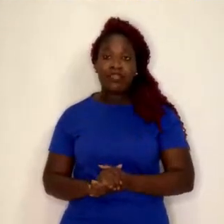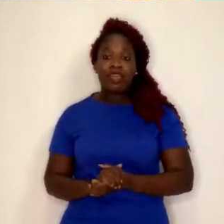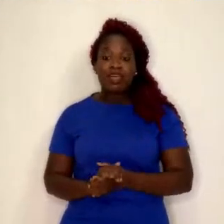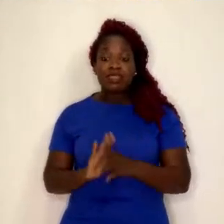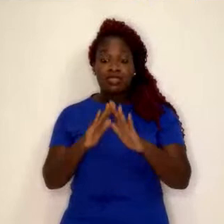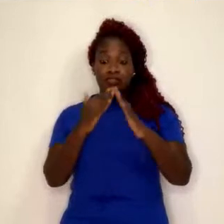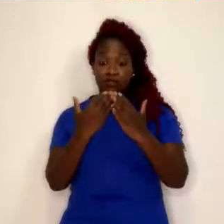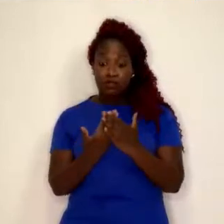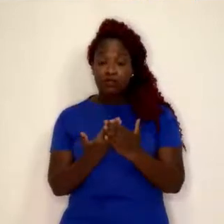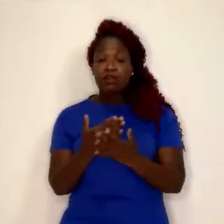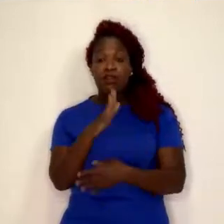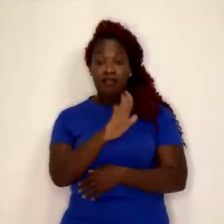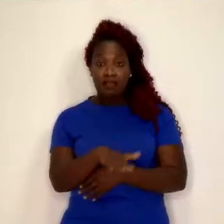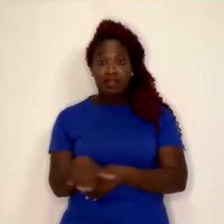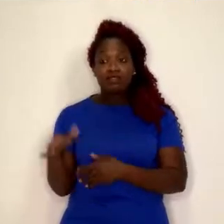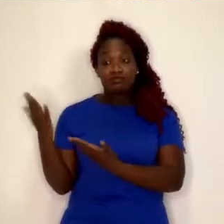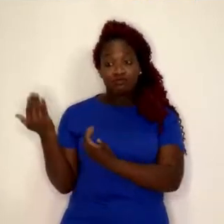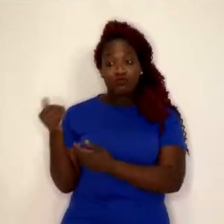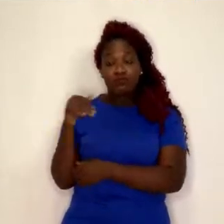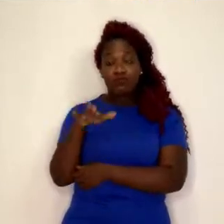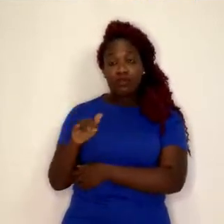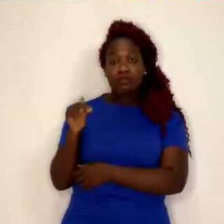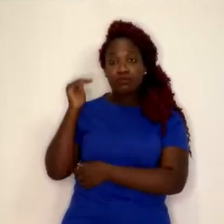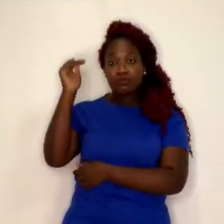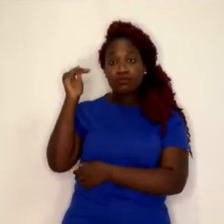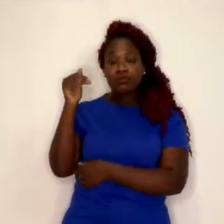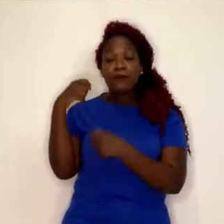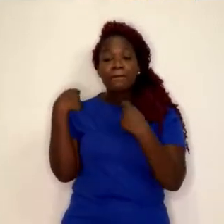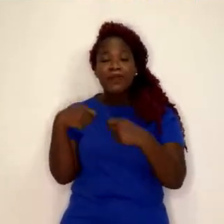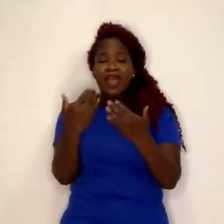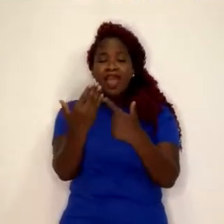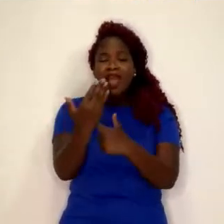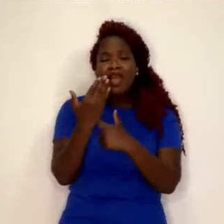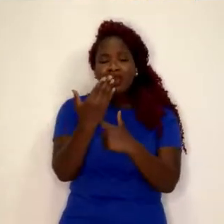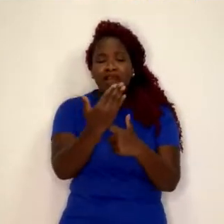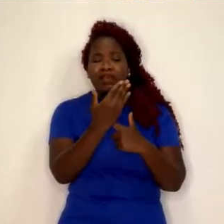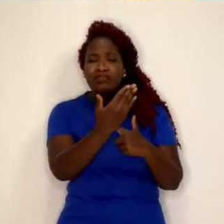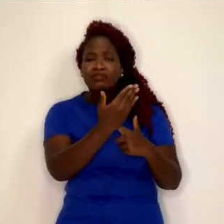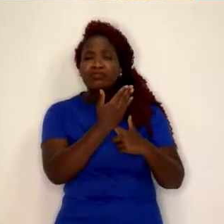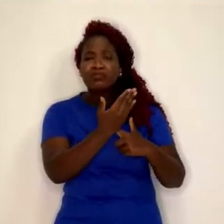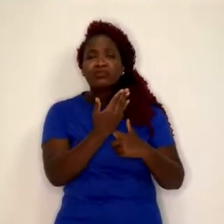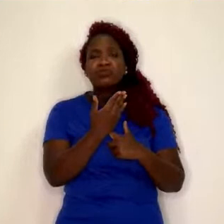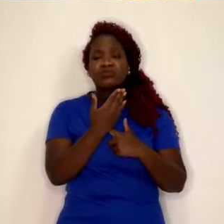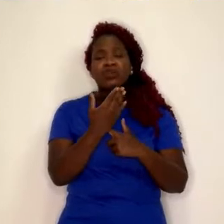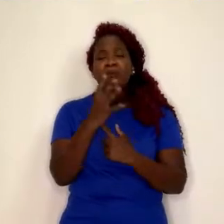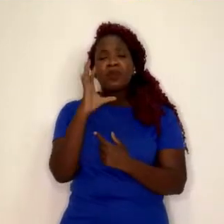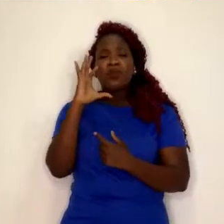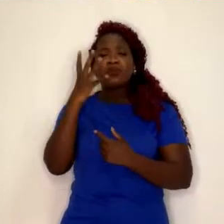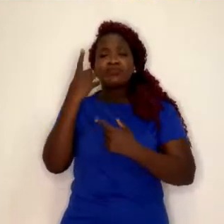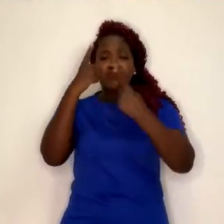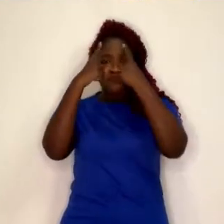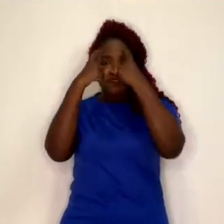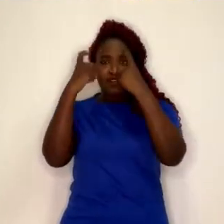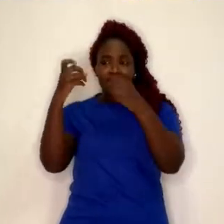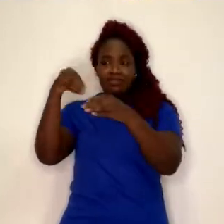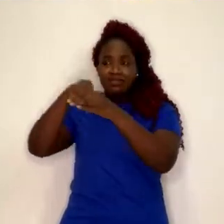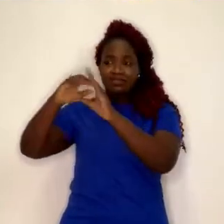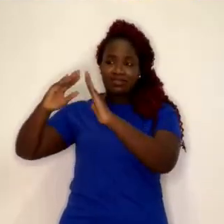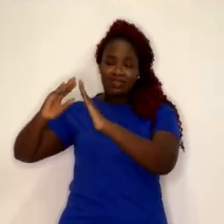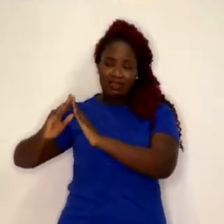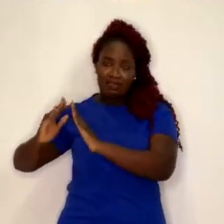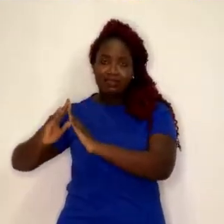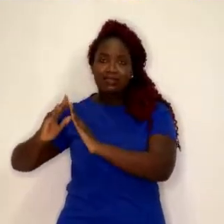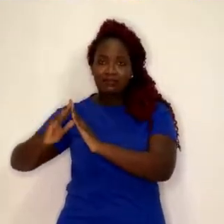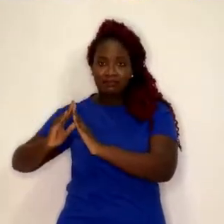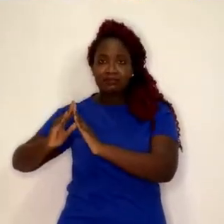the schools that these children then are asking for help in light of situations of